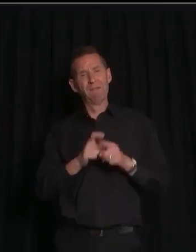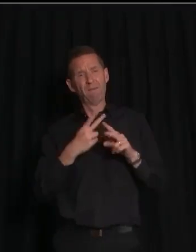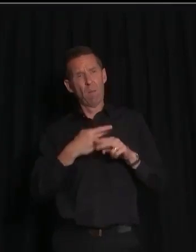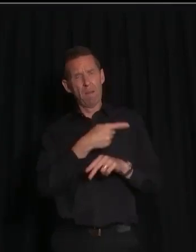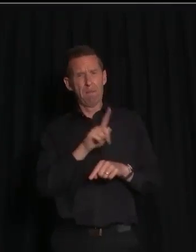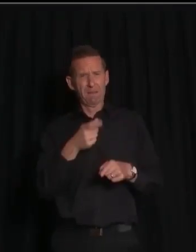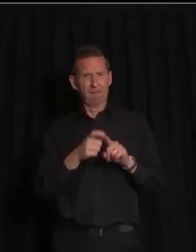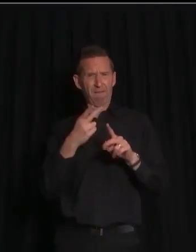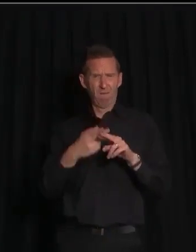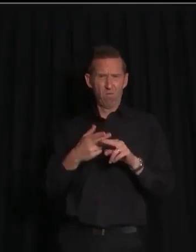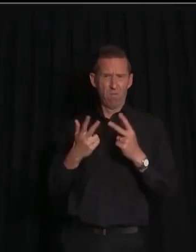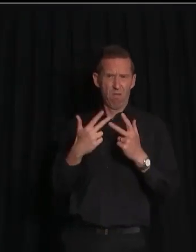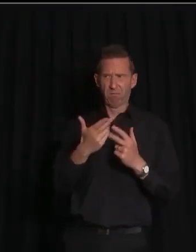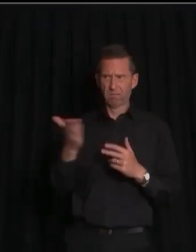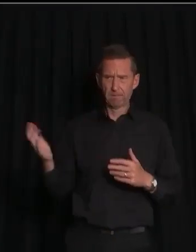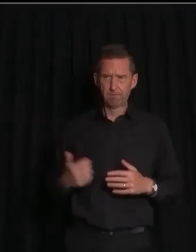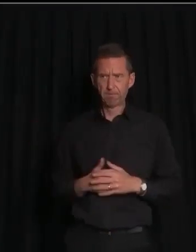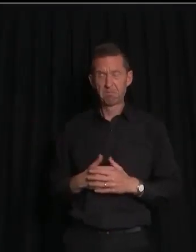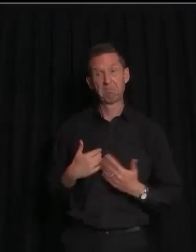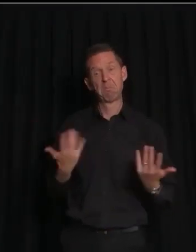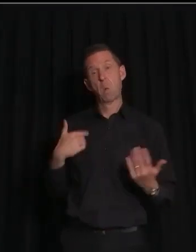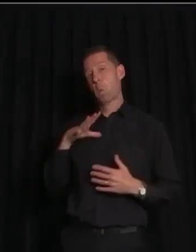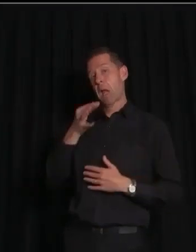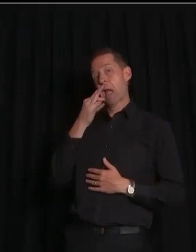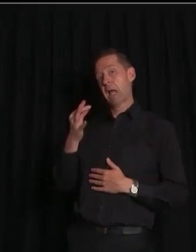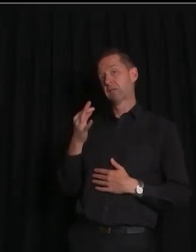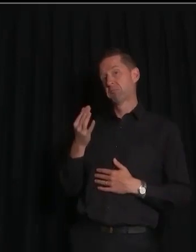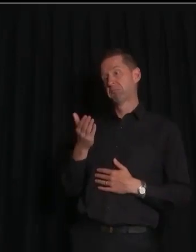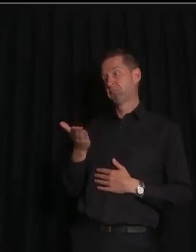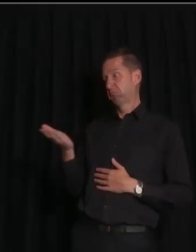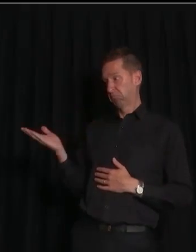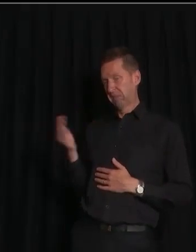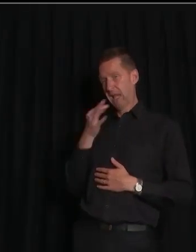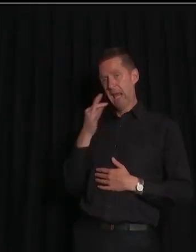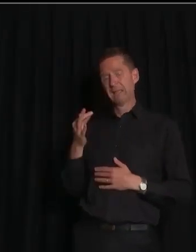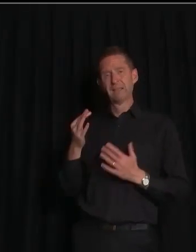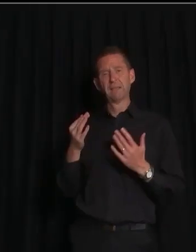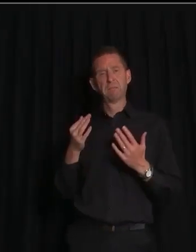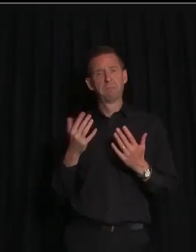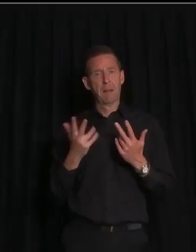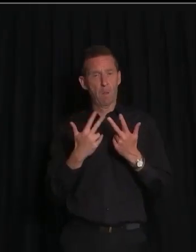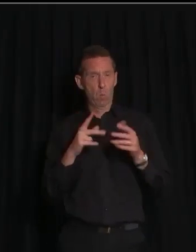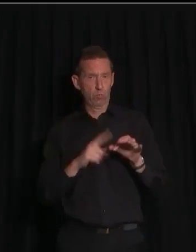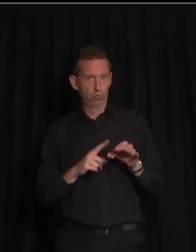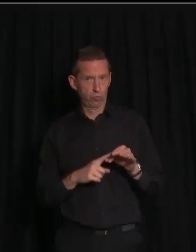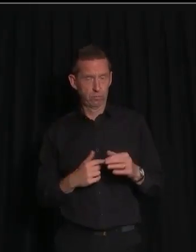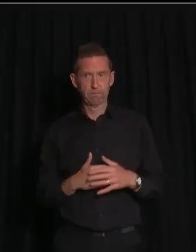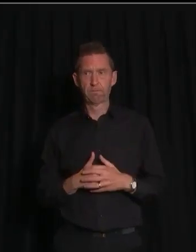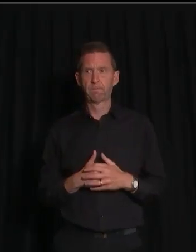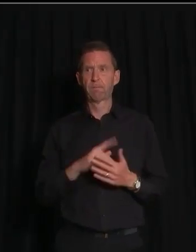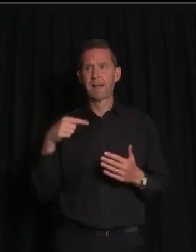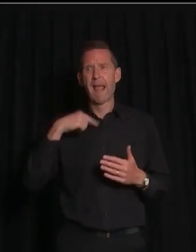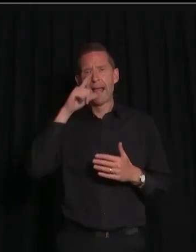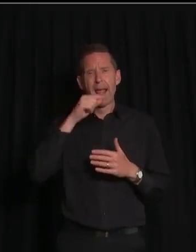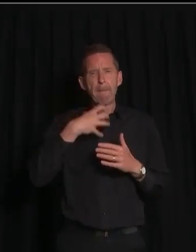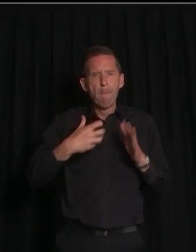I would like to ask you, each of you, a different question, just we can go deeper